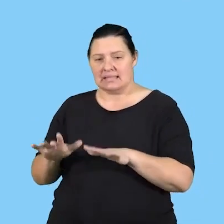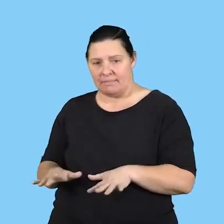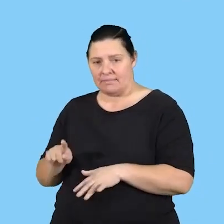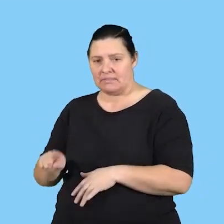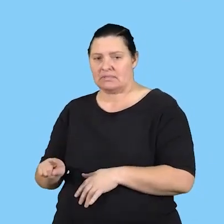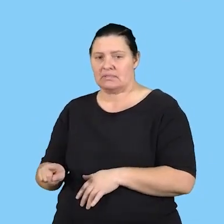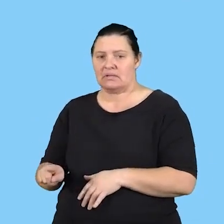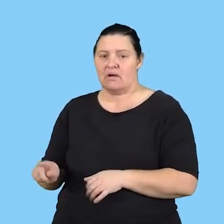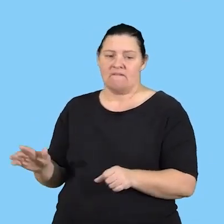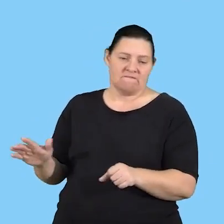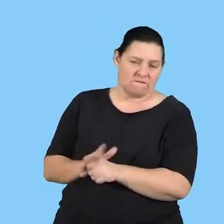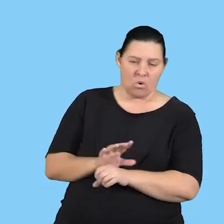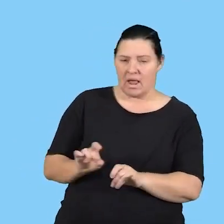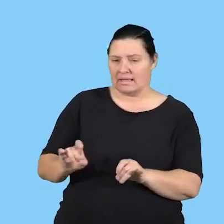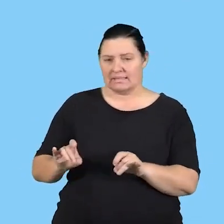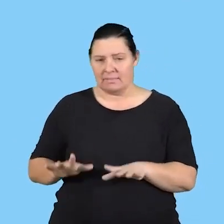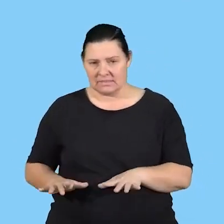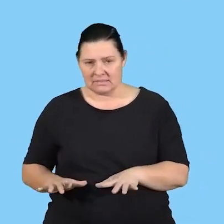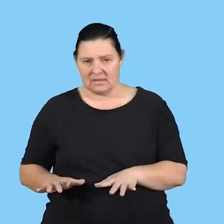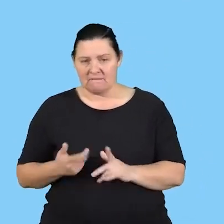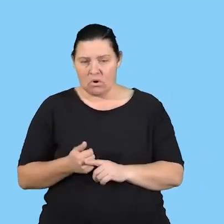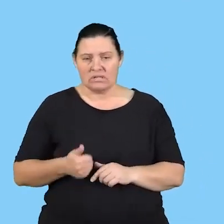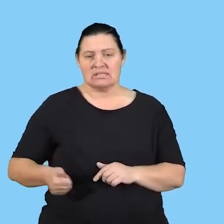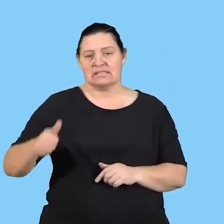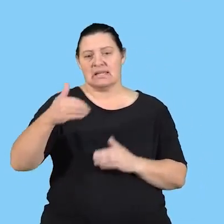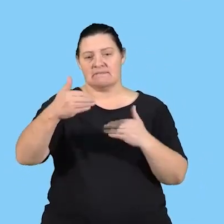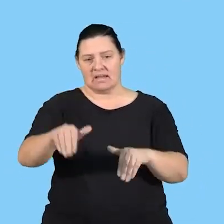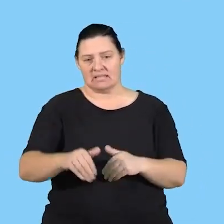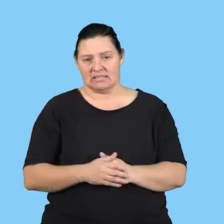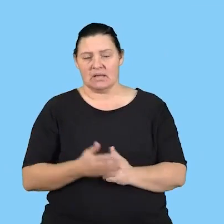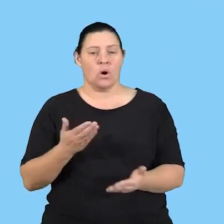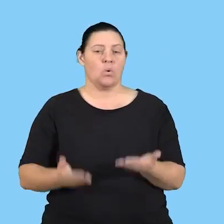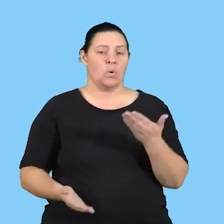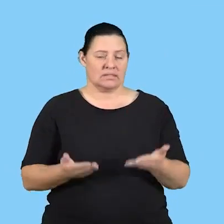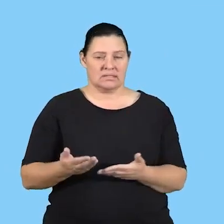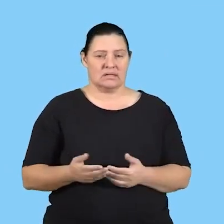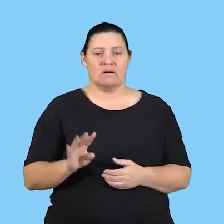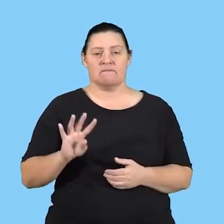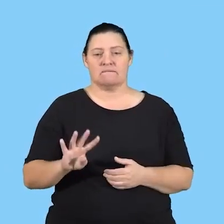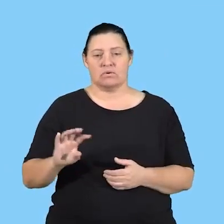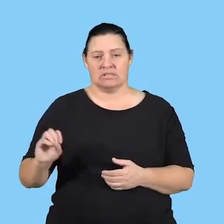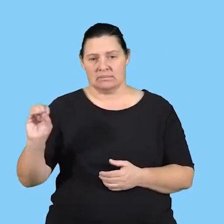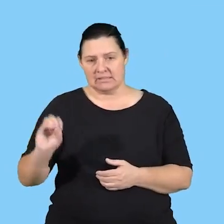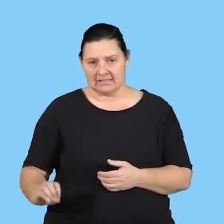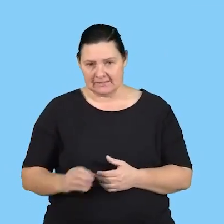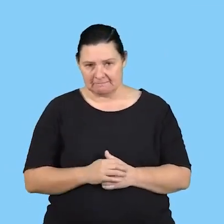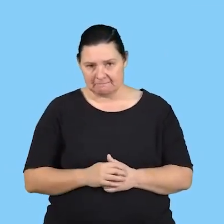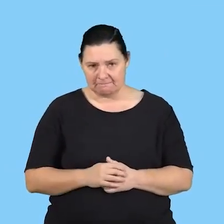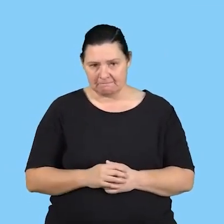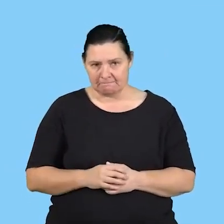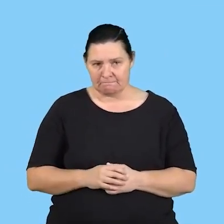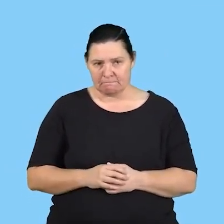exams, full-scale exams in the case of senior phase is weighted at